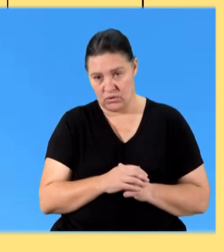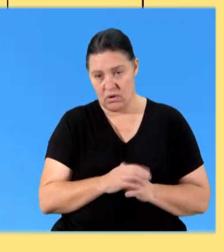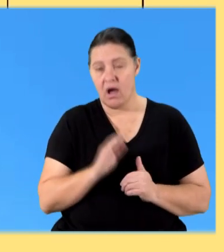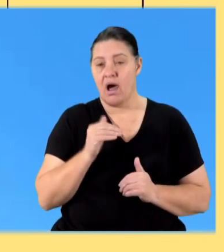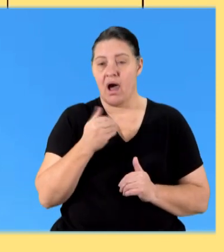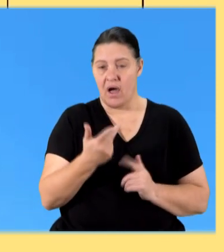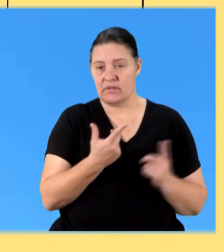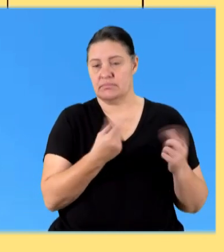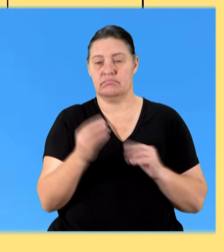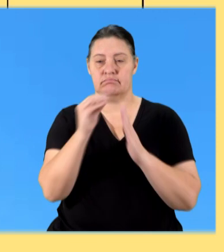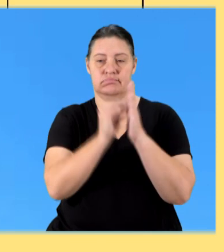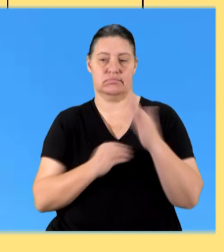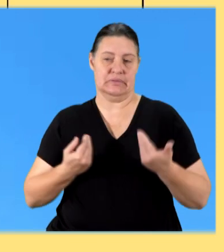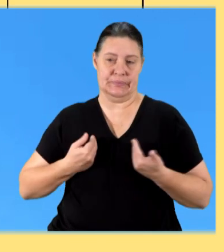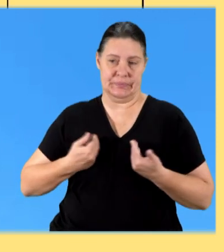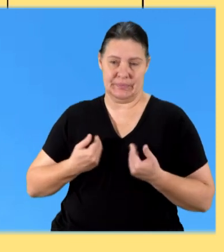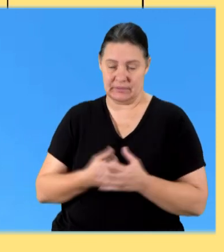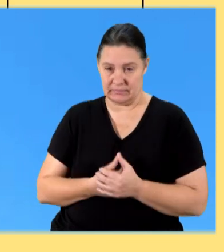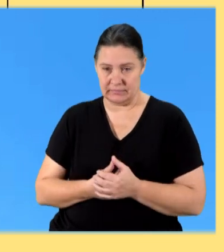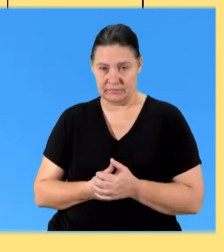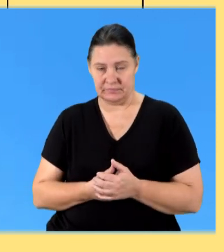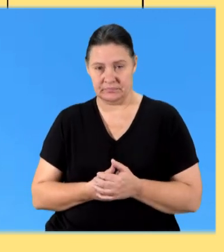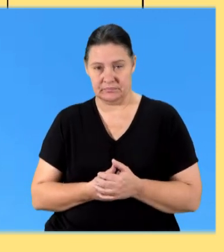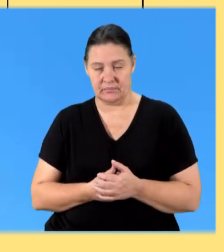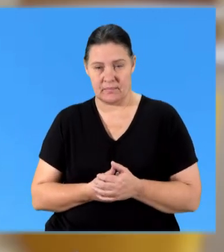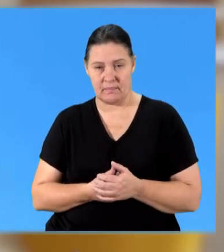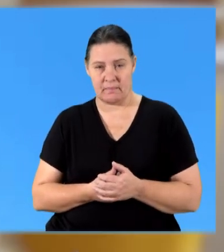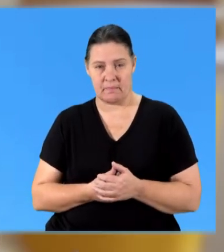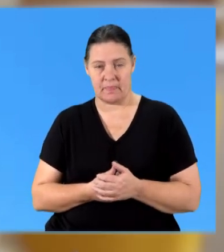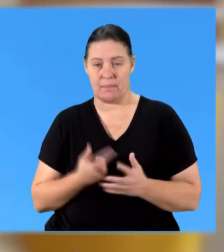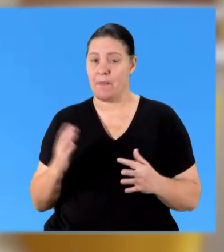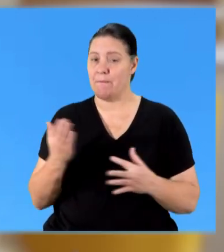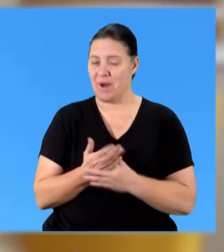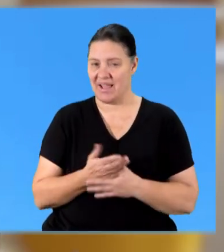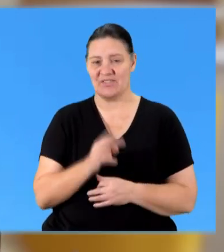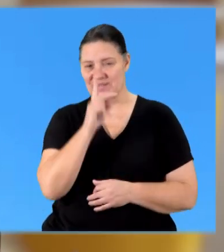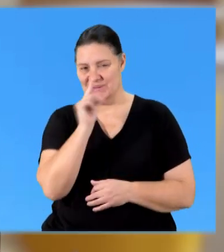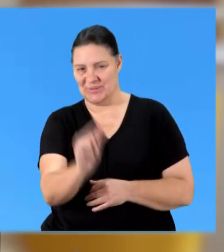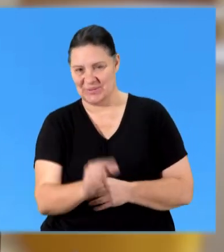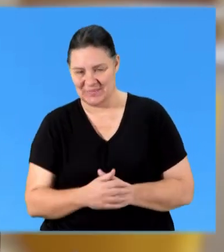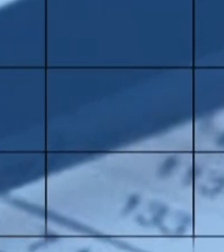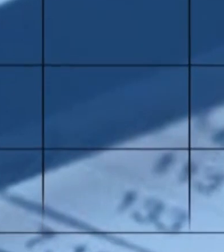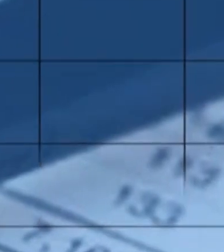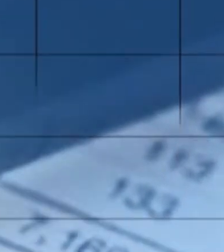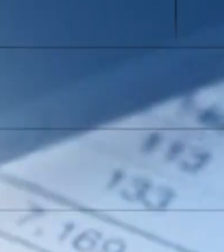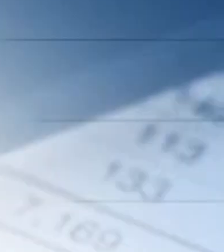after it is neatly done. Let us go for an ad break and I'll see you shortly.